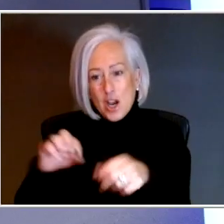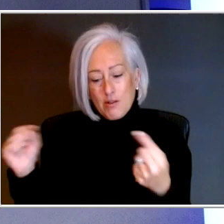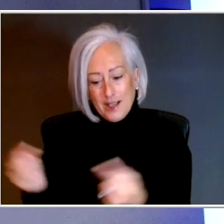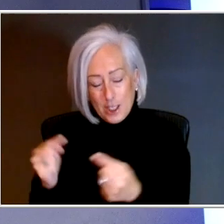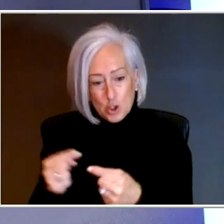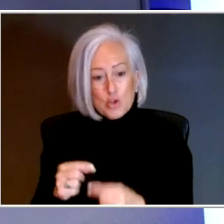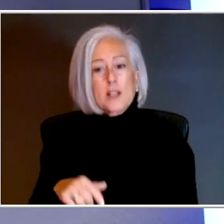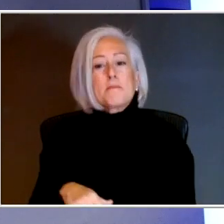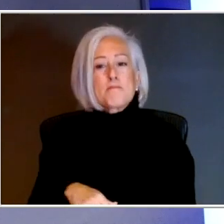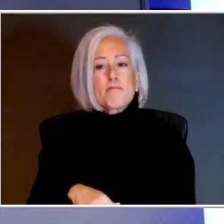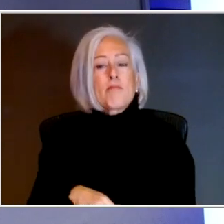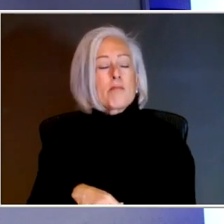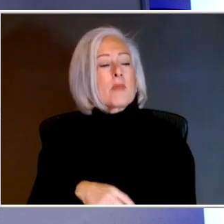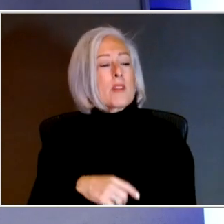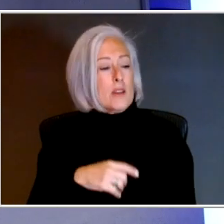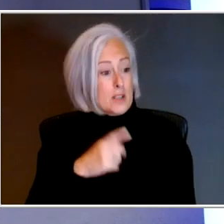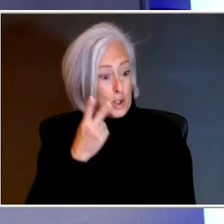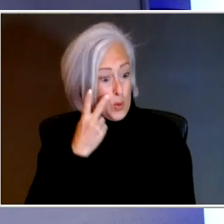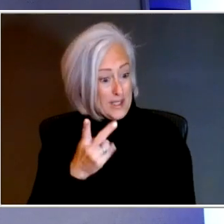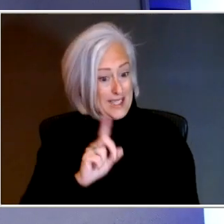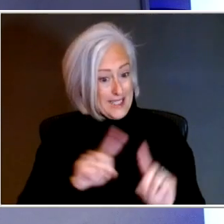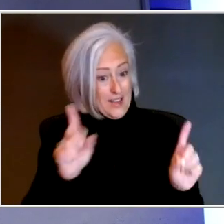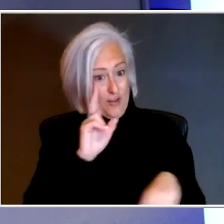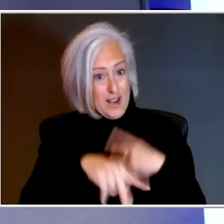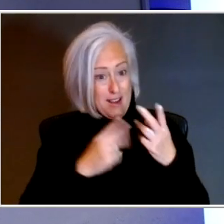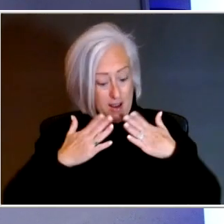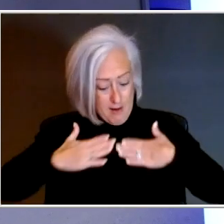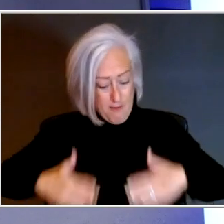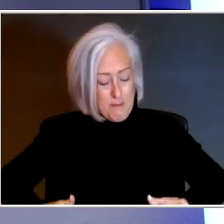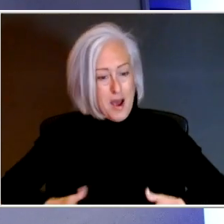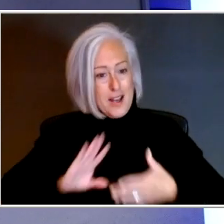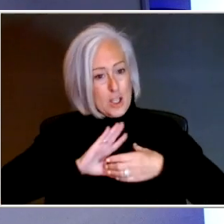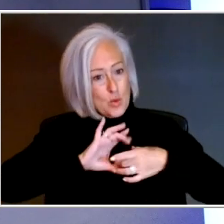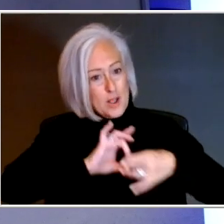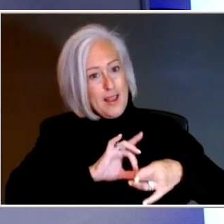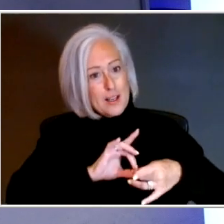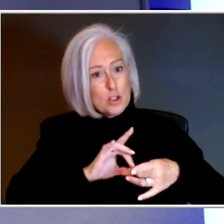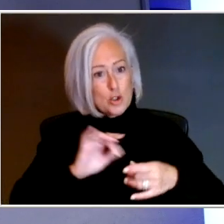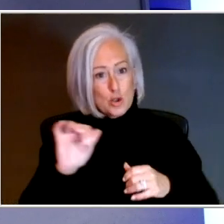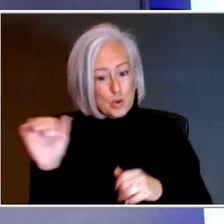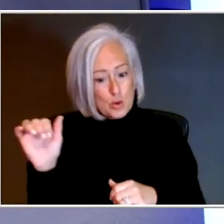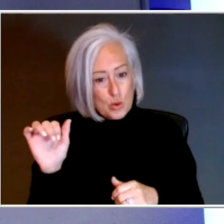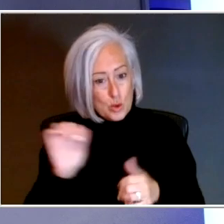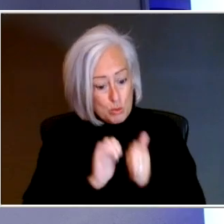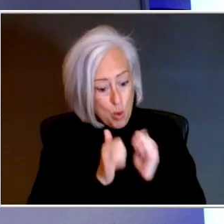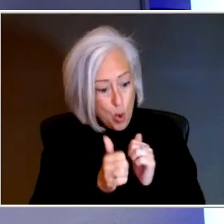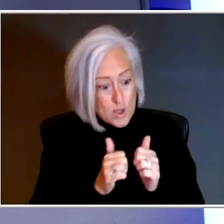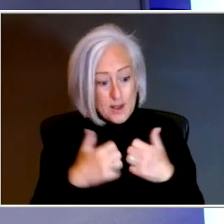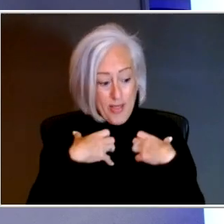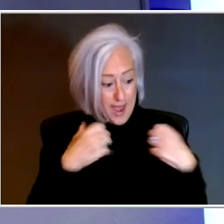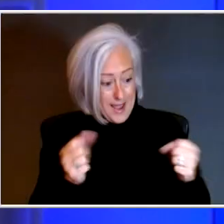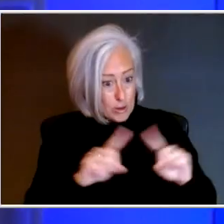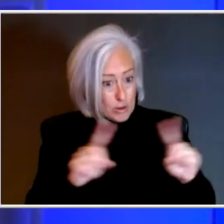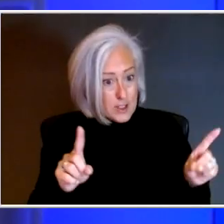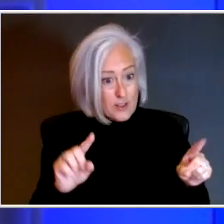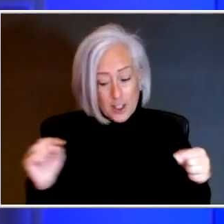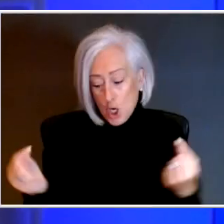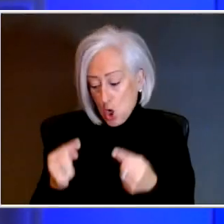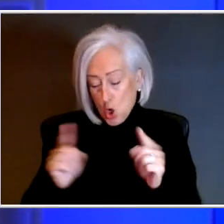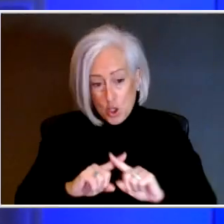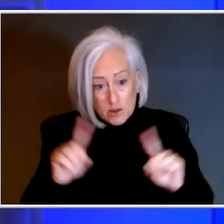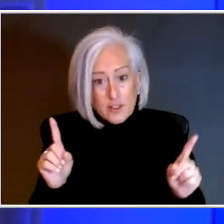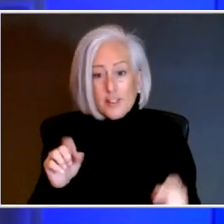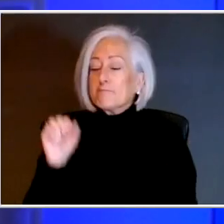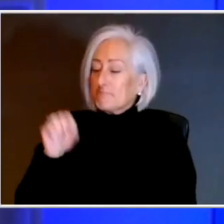seen differently. Different bodies, different sports, they get injured differently and they heal differently. Yeah, completely different patterns,